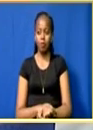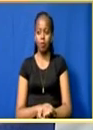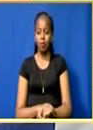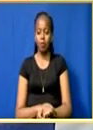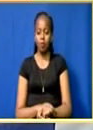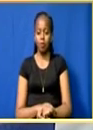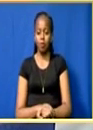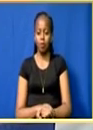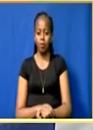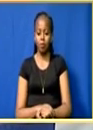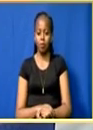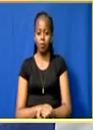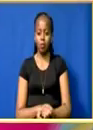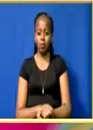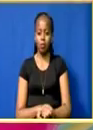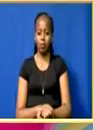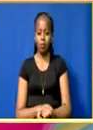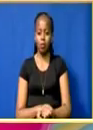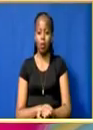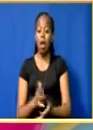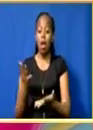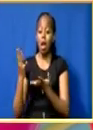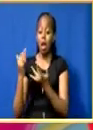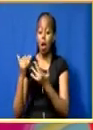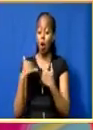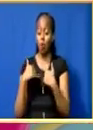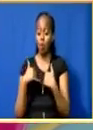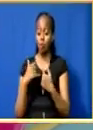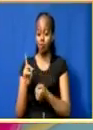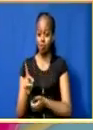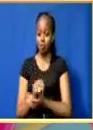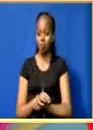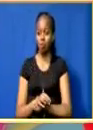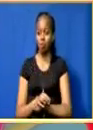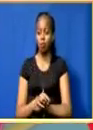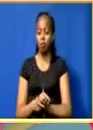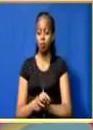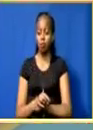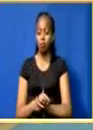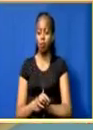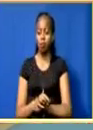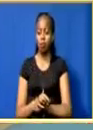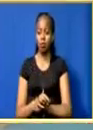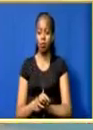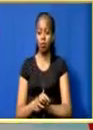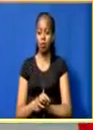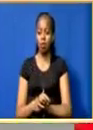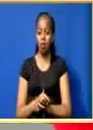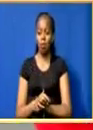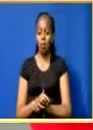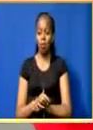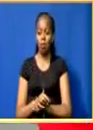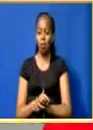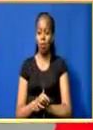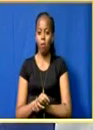Wonderful. Great. So I hope you help after washing, at home when you can put them here. Okay. So that's